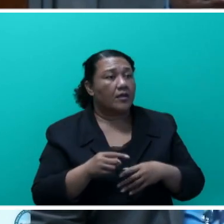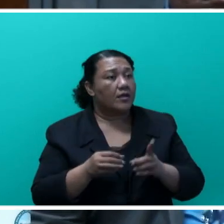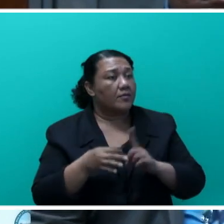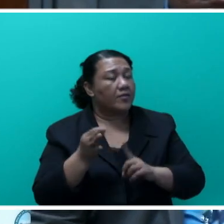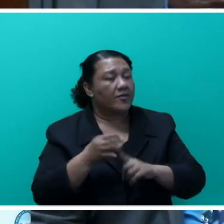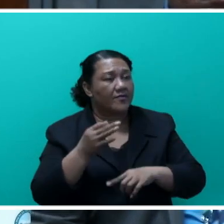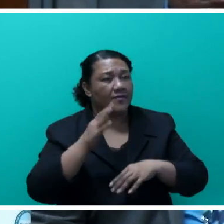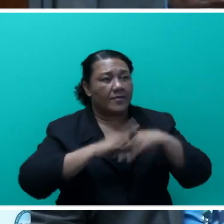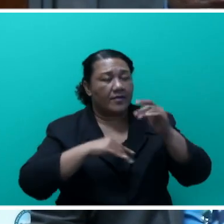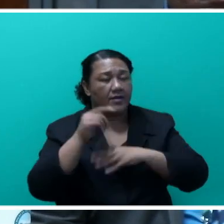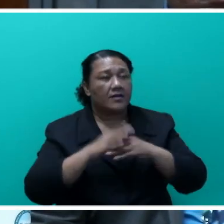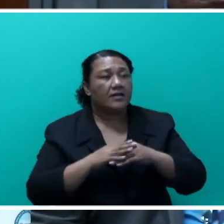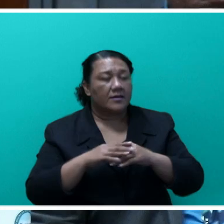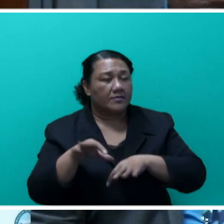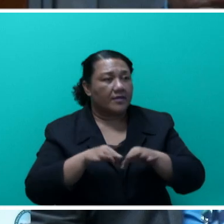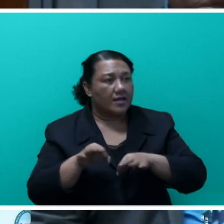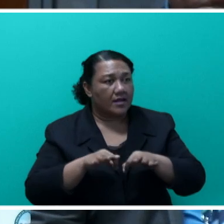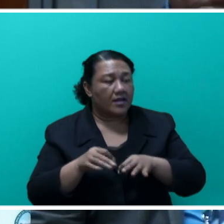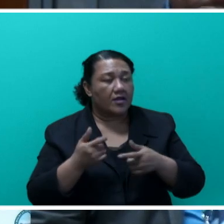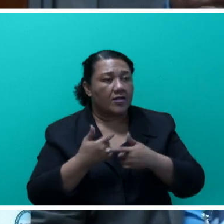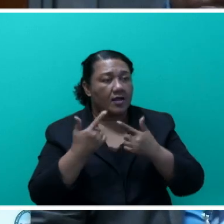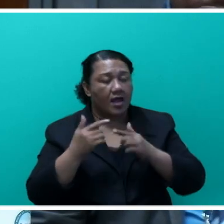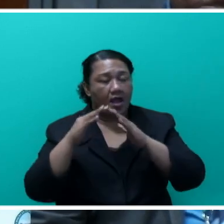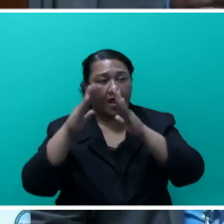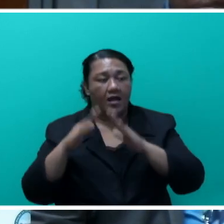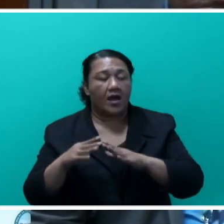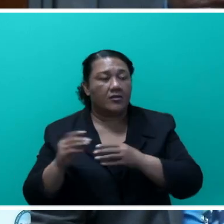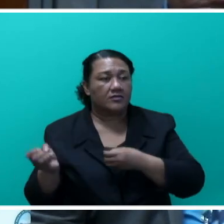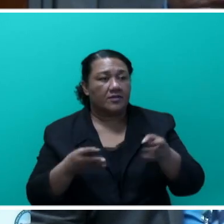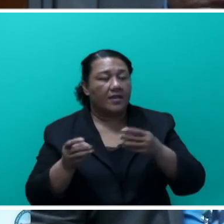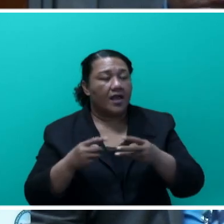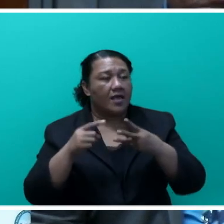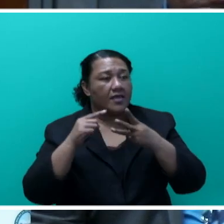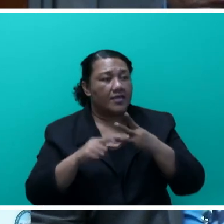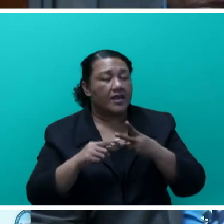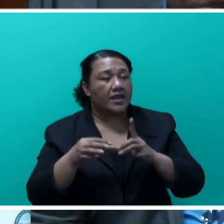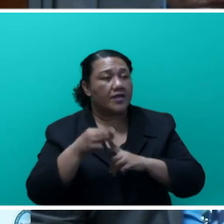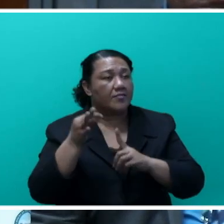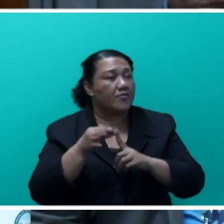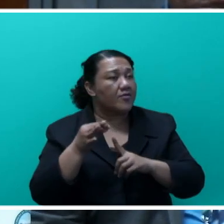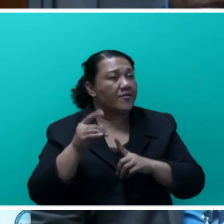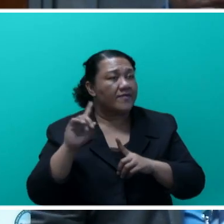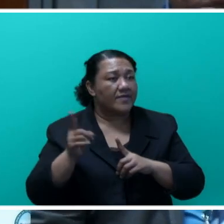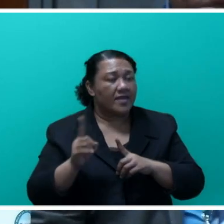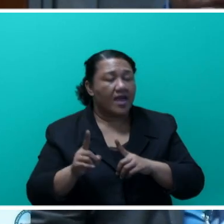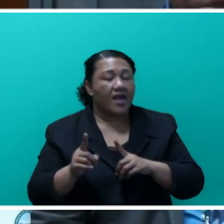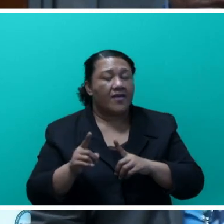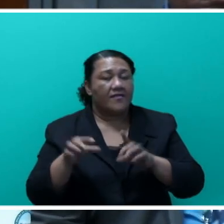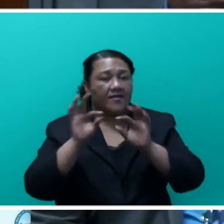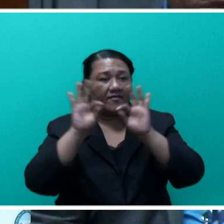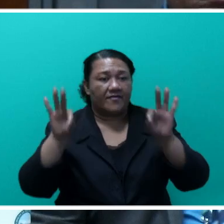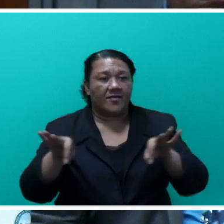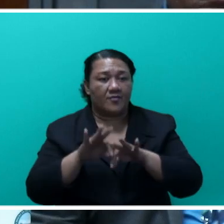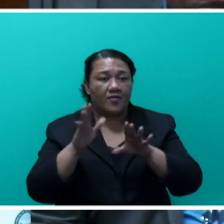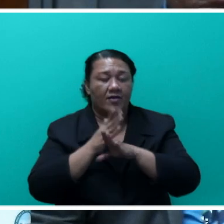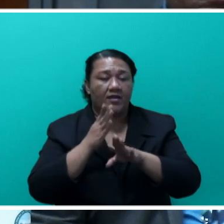infrastructure planning; 2, greater housing supply; 3, improve regulatory framework;